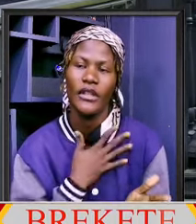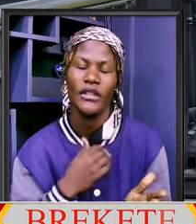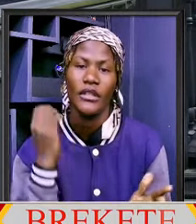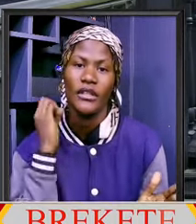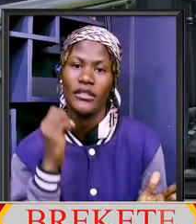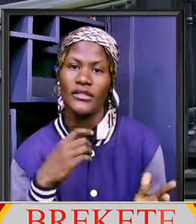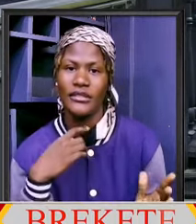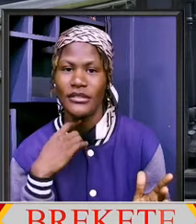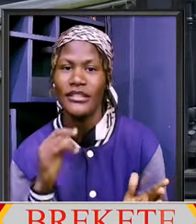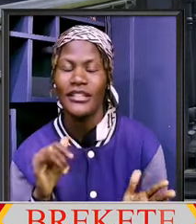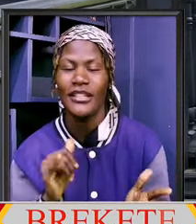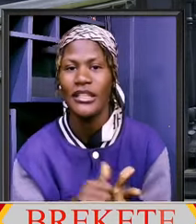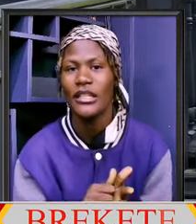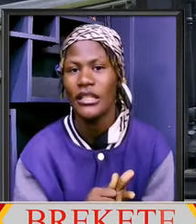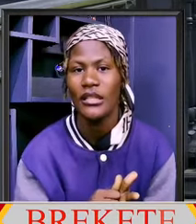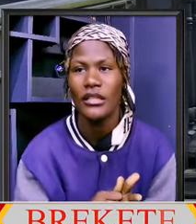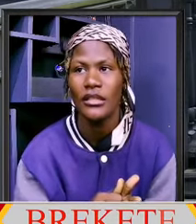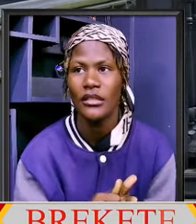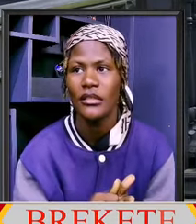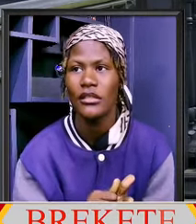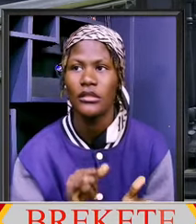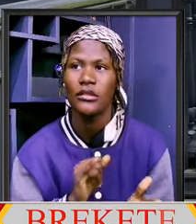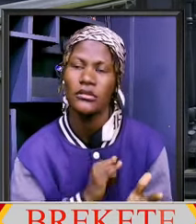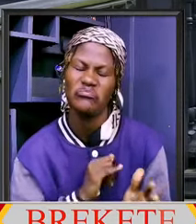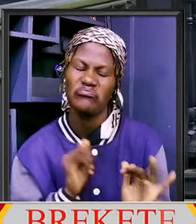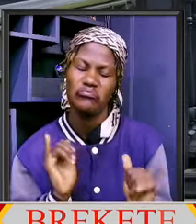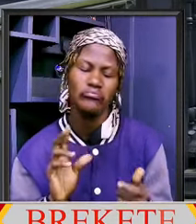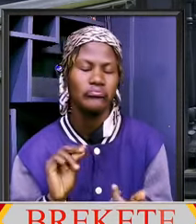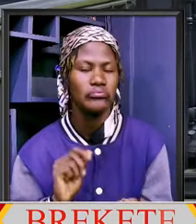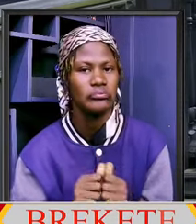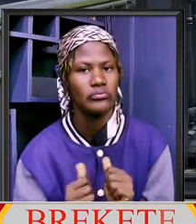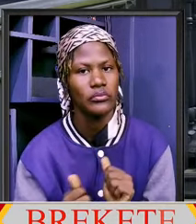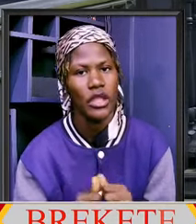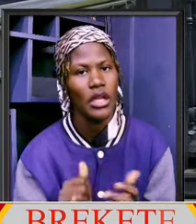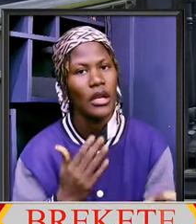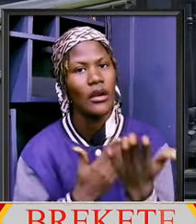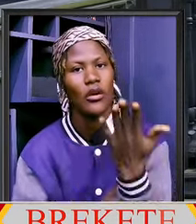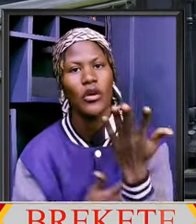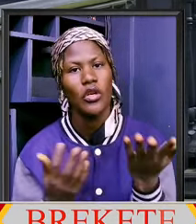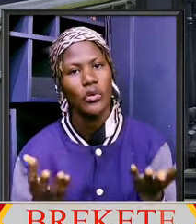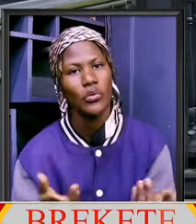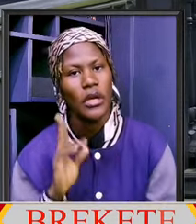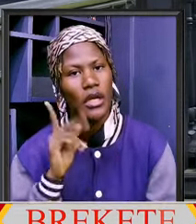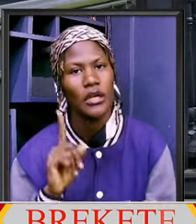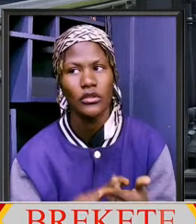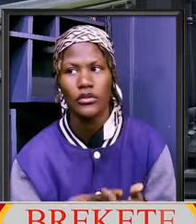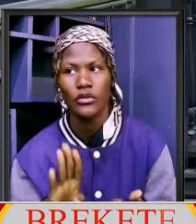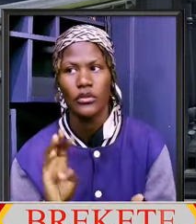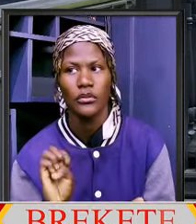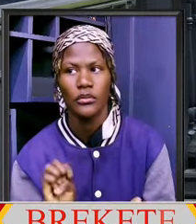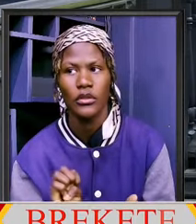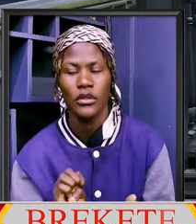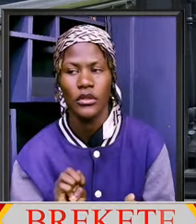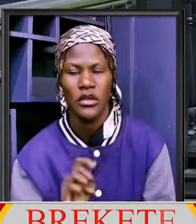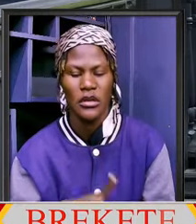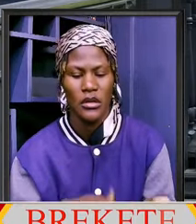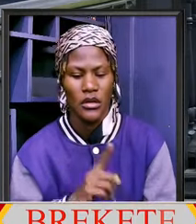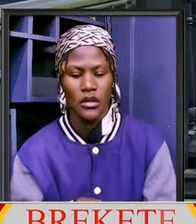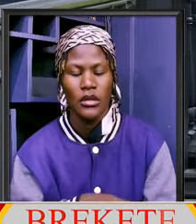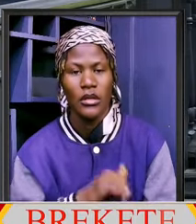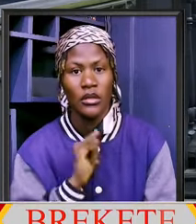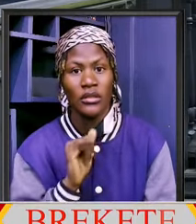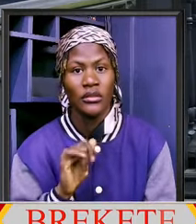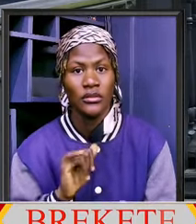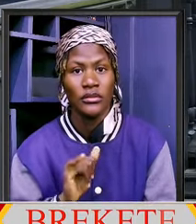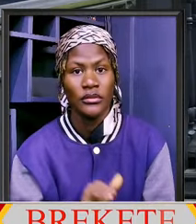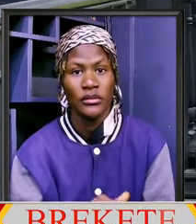okay, in that case, she will accept her fate. If that is how God wants her to remain. Which time be the time where